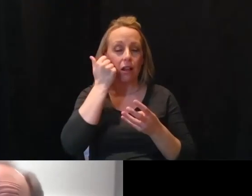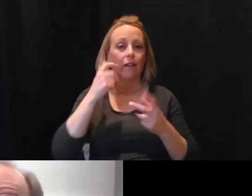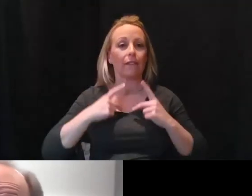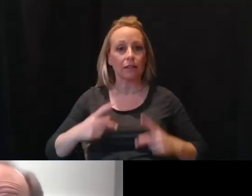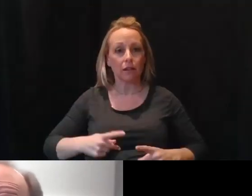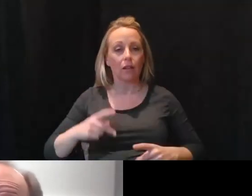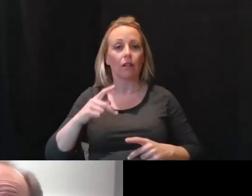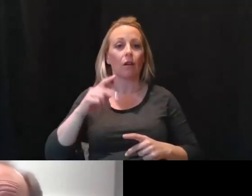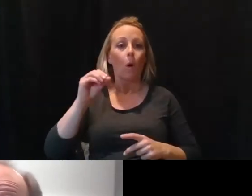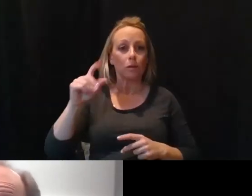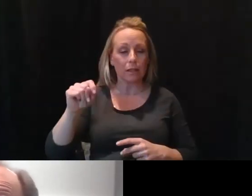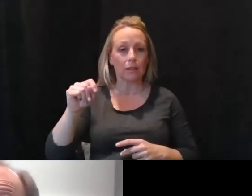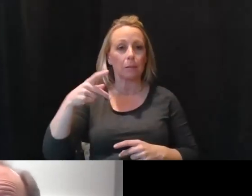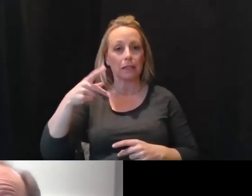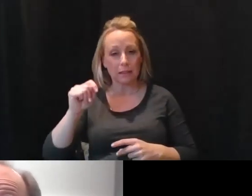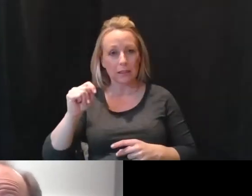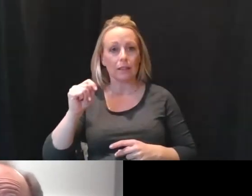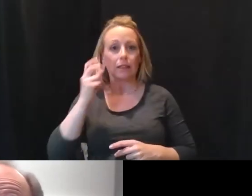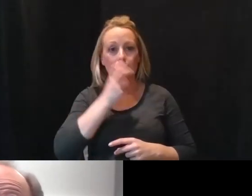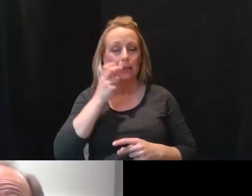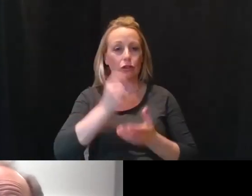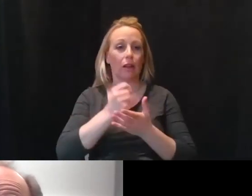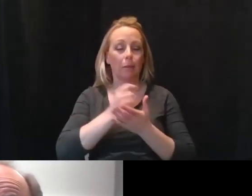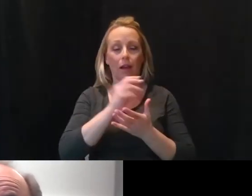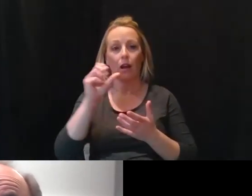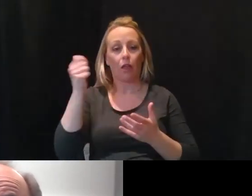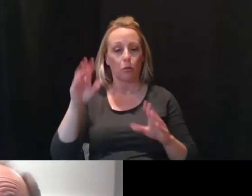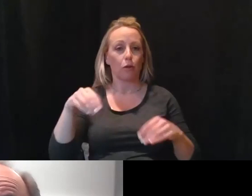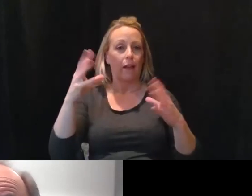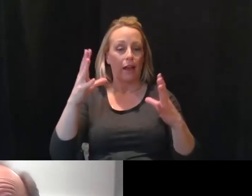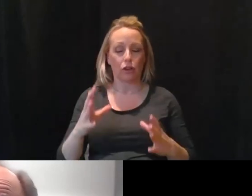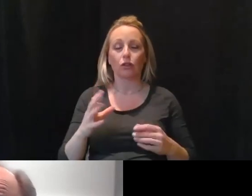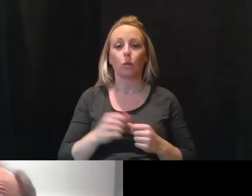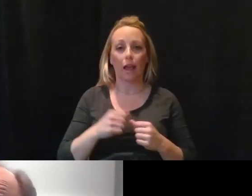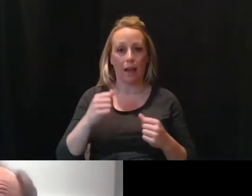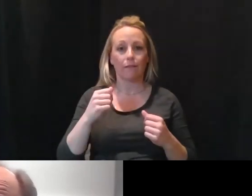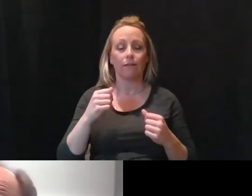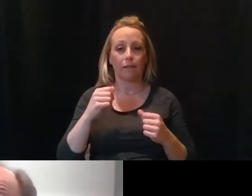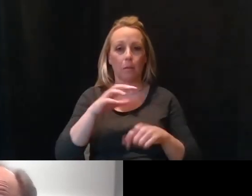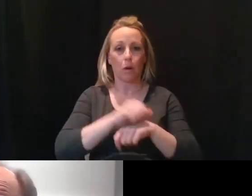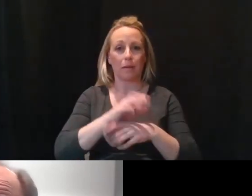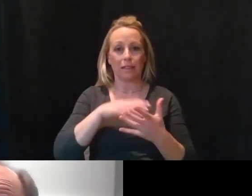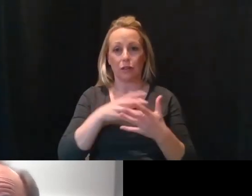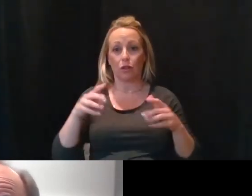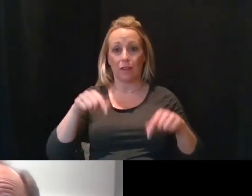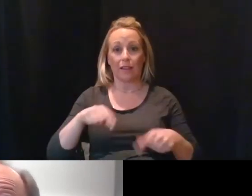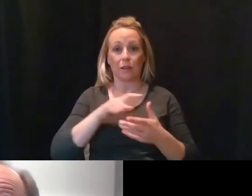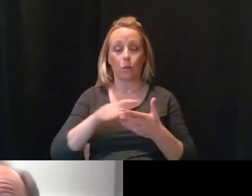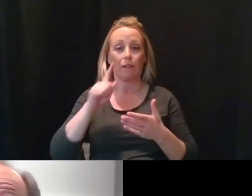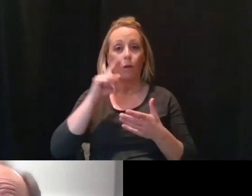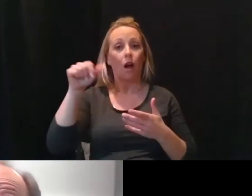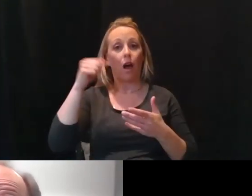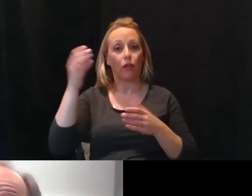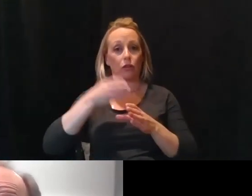speech therapy, and other providers. We have appointments scheduled this week for other disciplines and